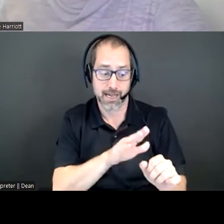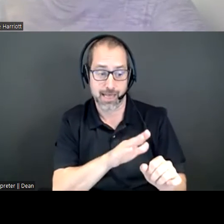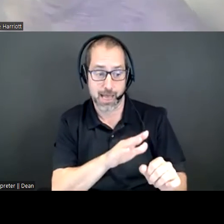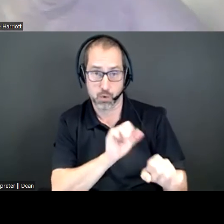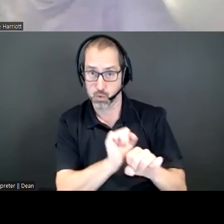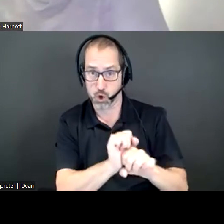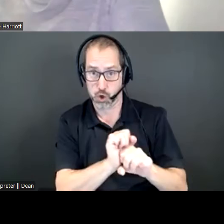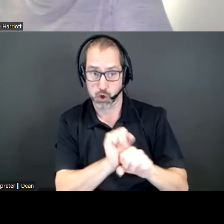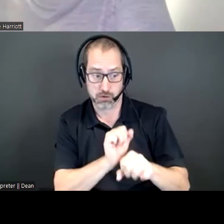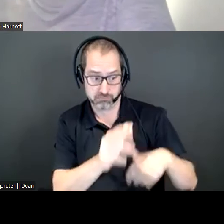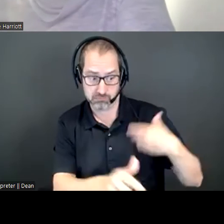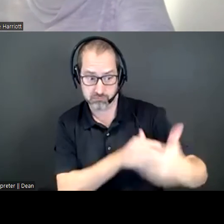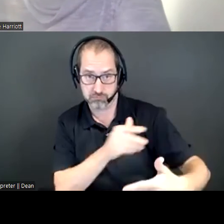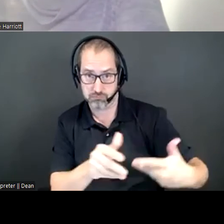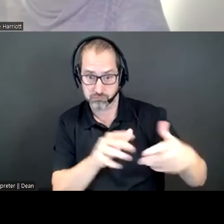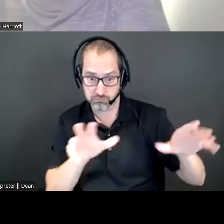is doing.